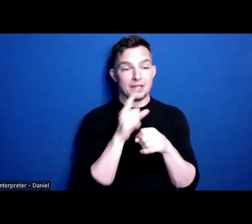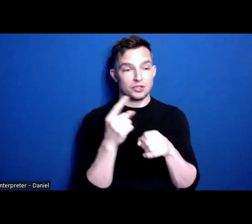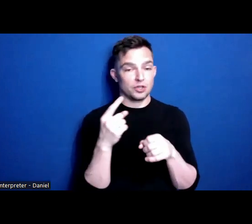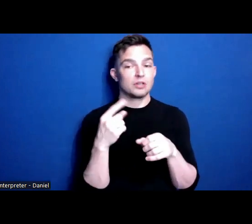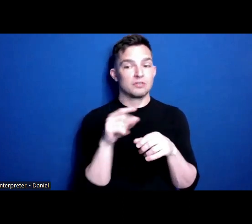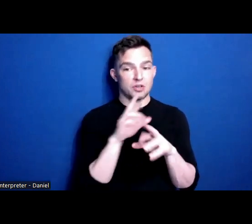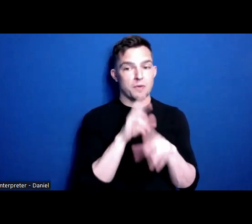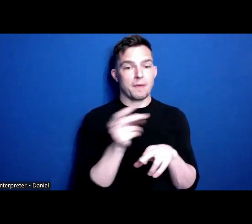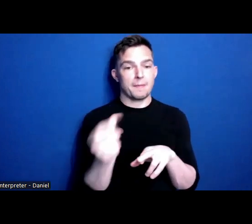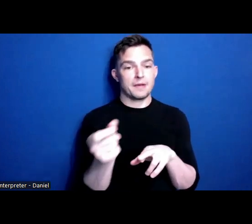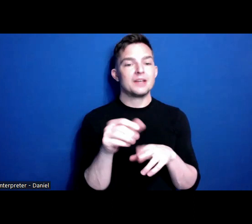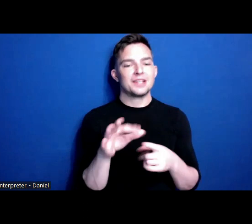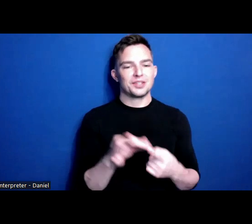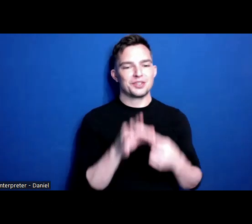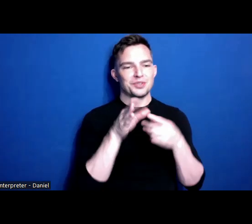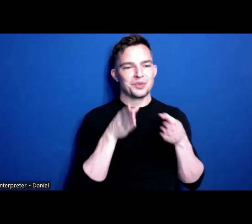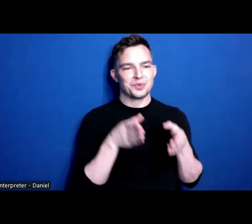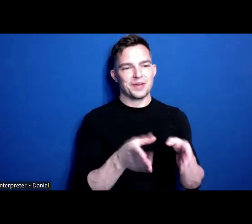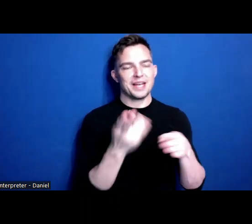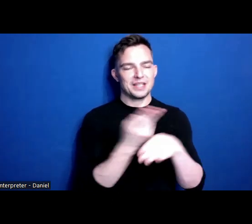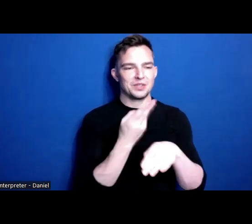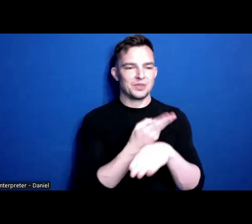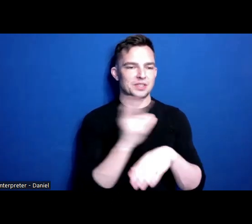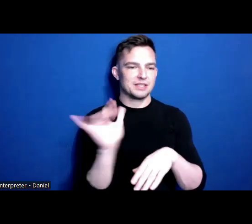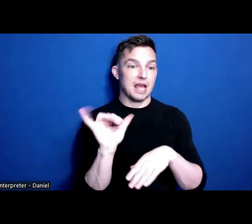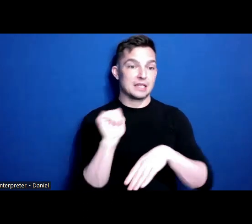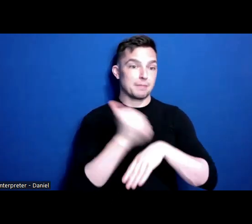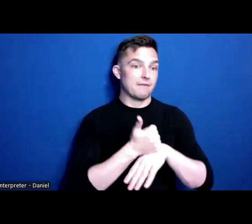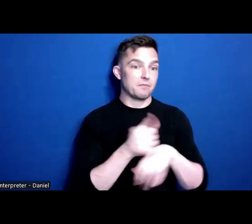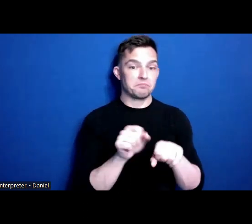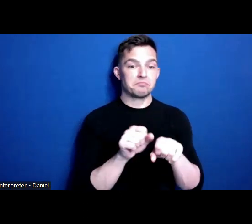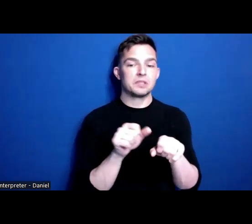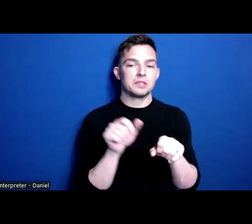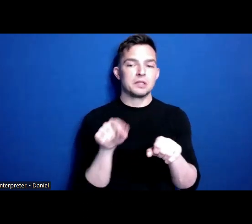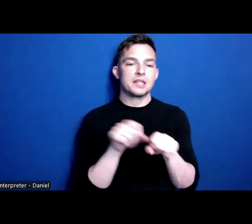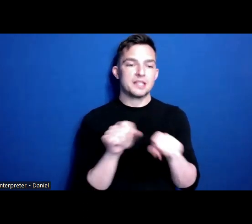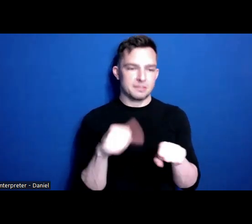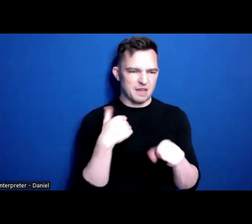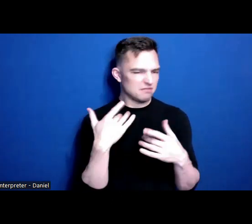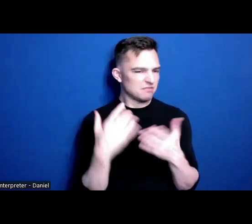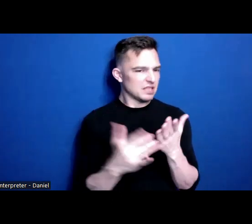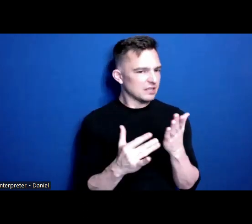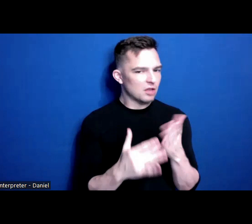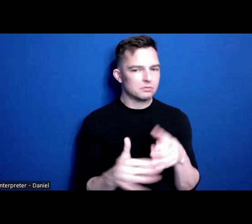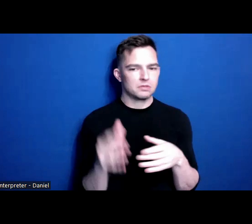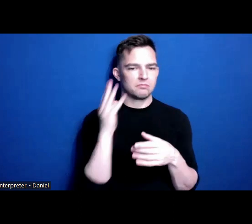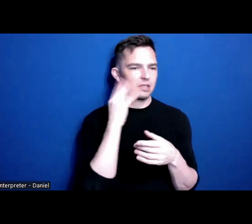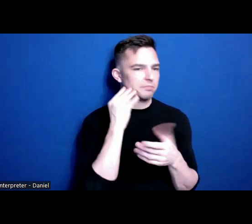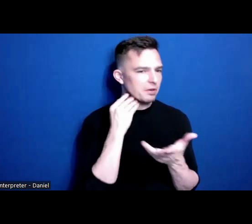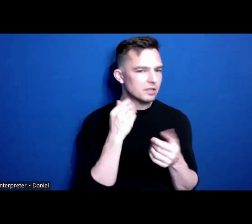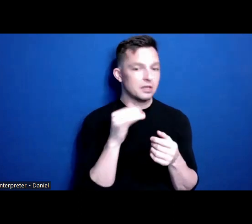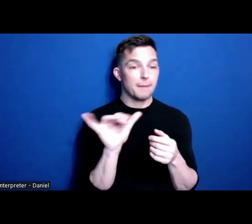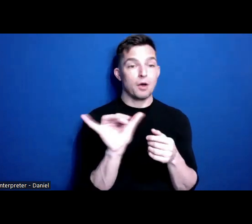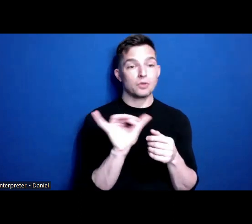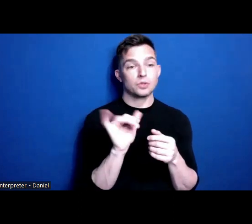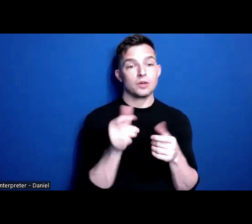a unique way to use as a platform, a system that had the technology and the experience, but also allowed